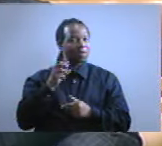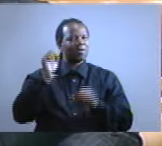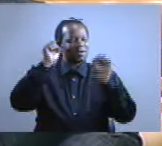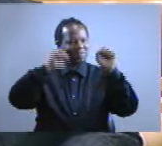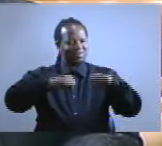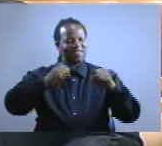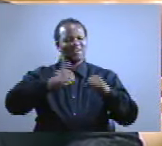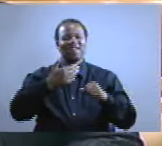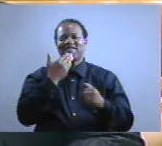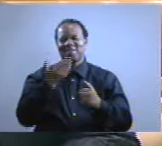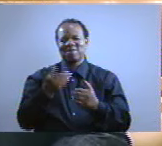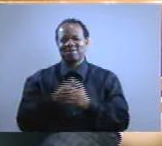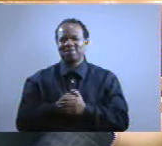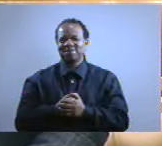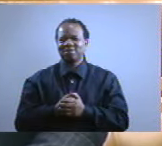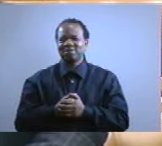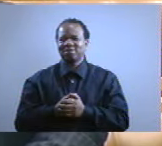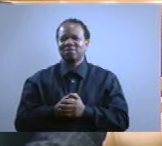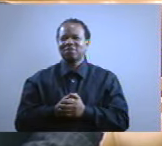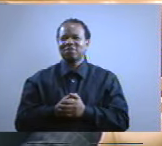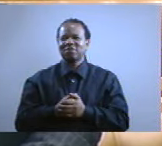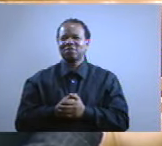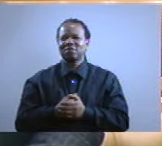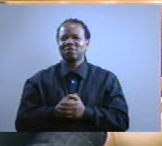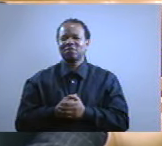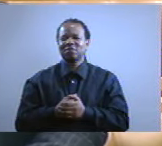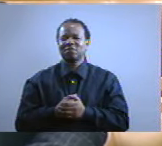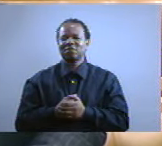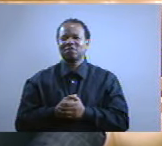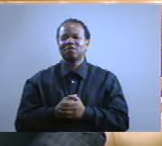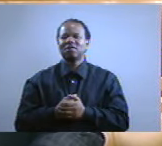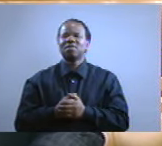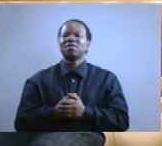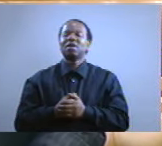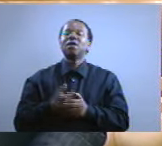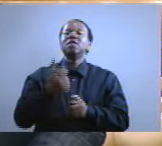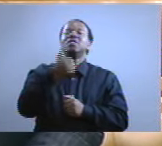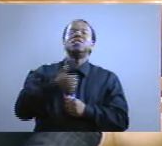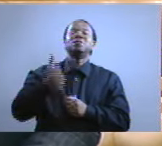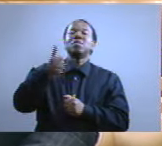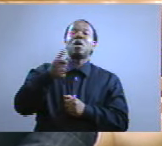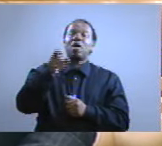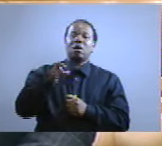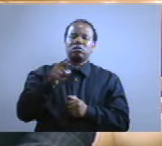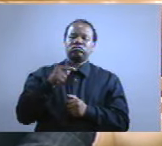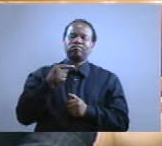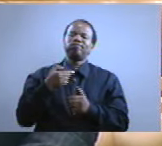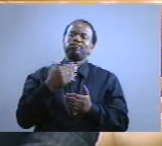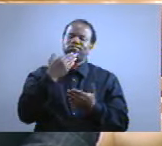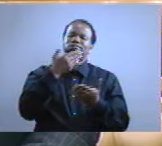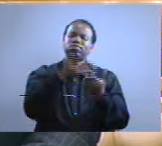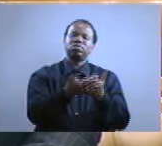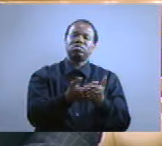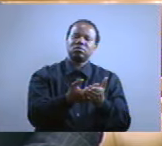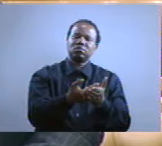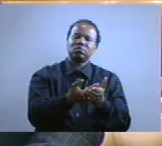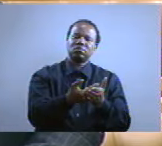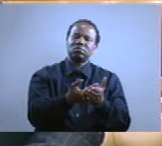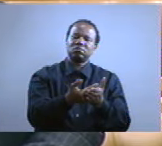loud and clear. Thank you. Number 5. Speaker, I hereby give notice that at the next sitting of the House, I'll move on behalf